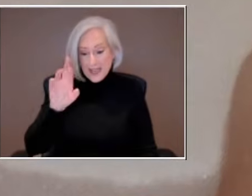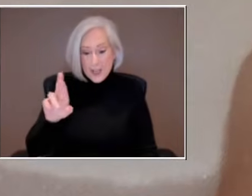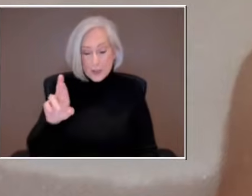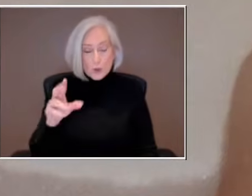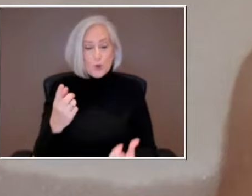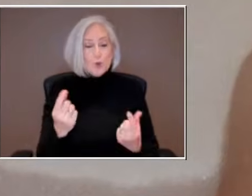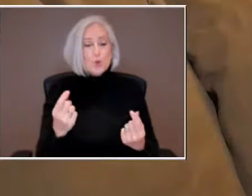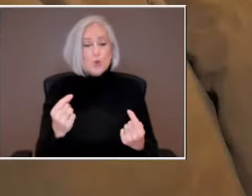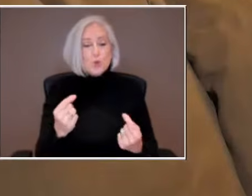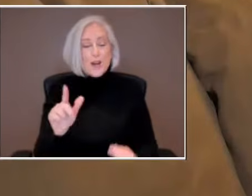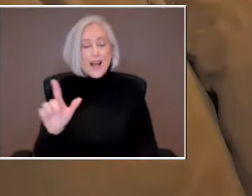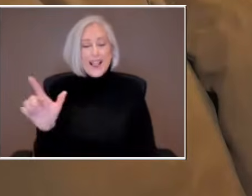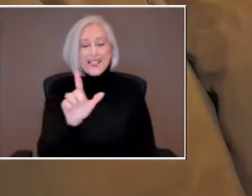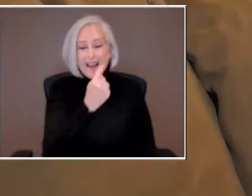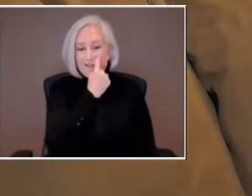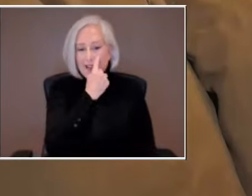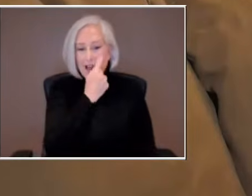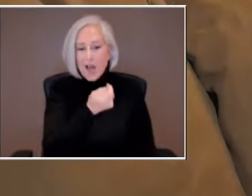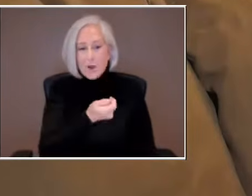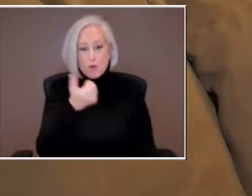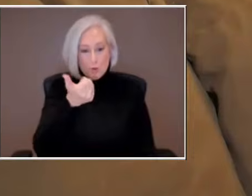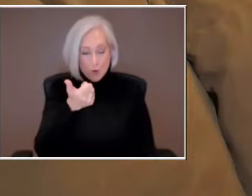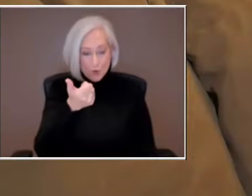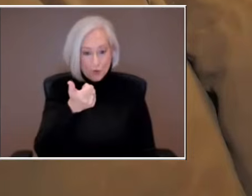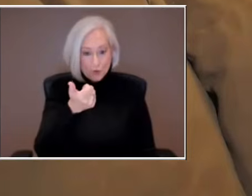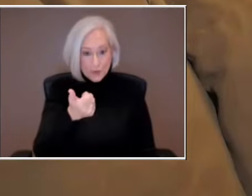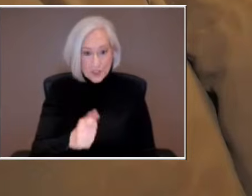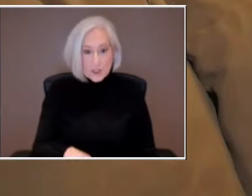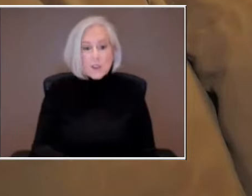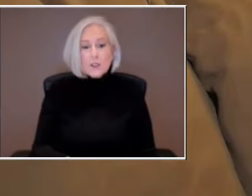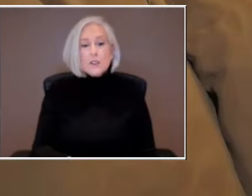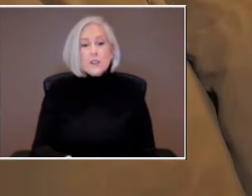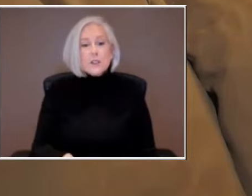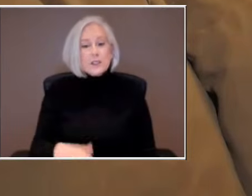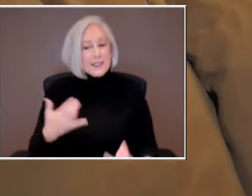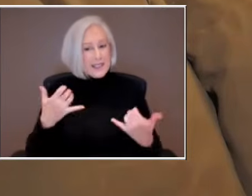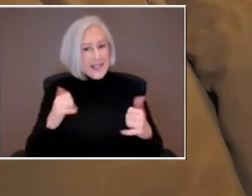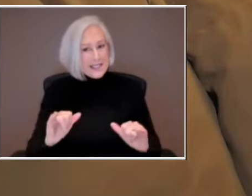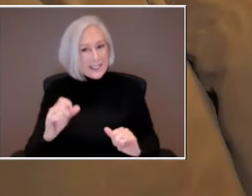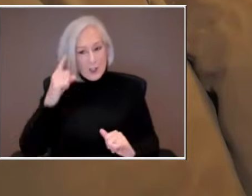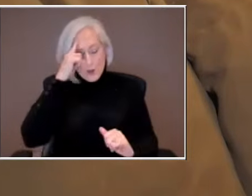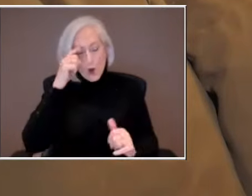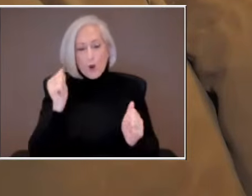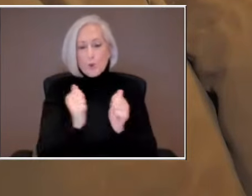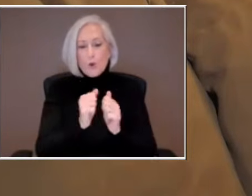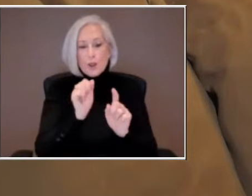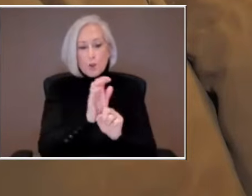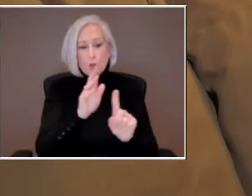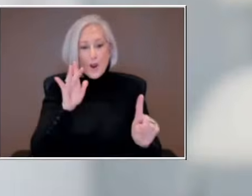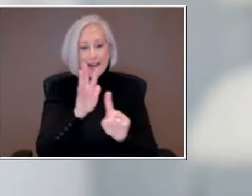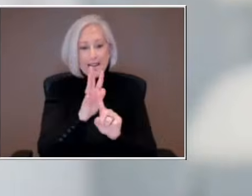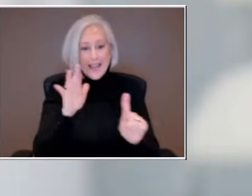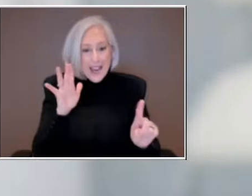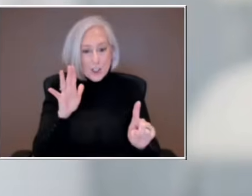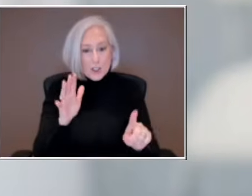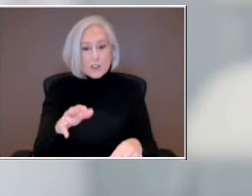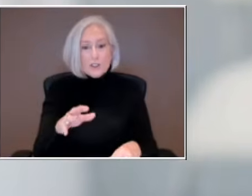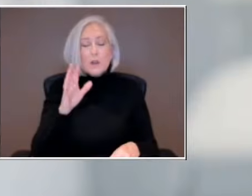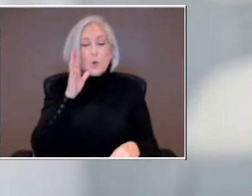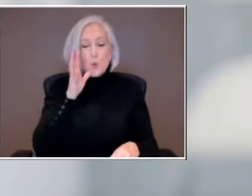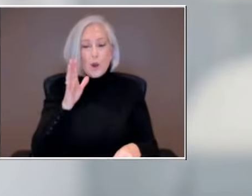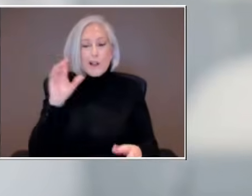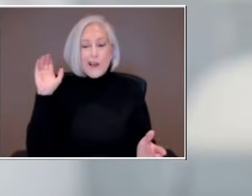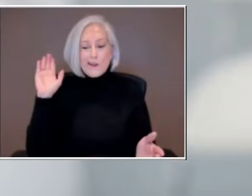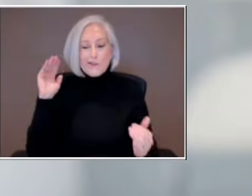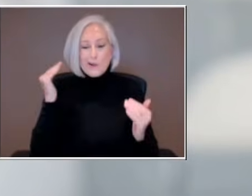Early on, they took the left eye, but then they still thought that with all the radiation that I received, that there was going to be some diminished sight in the remaining